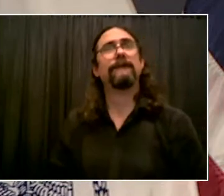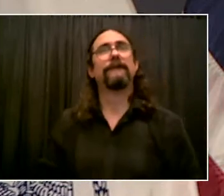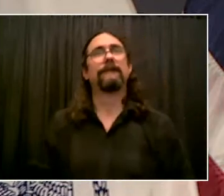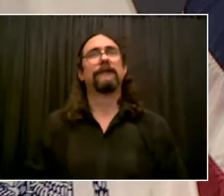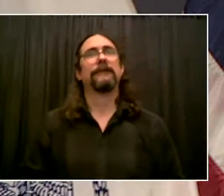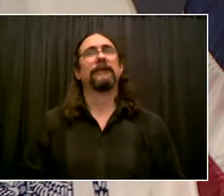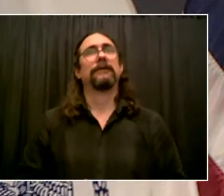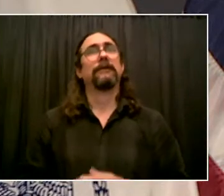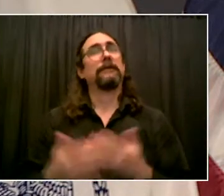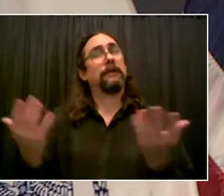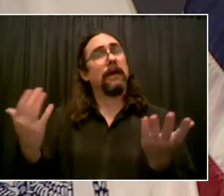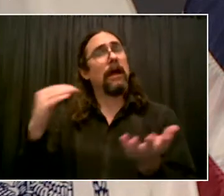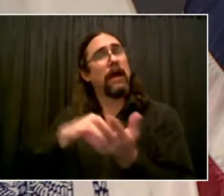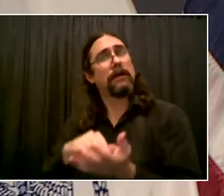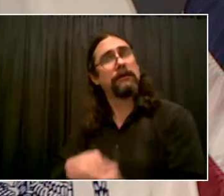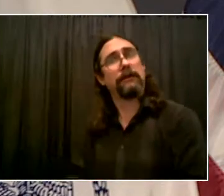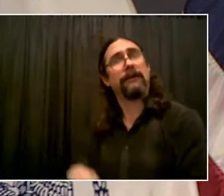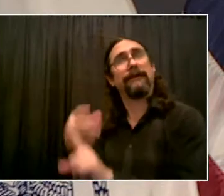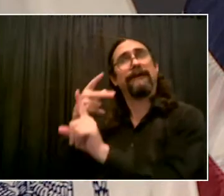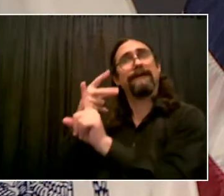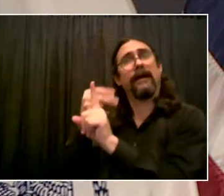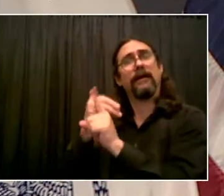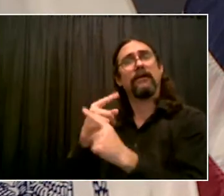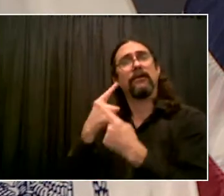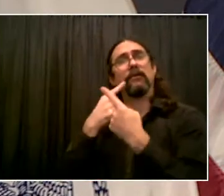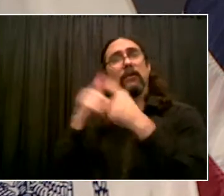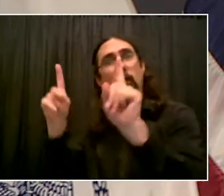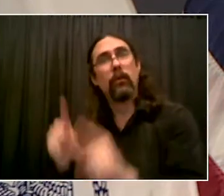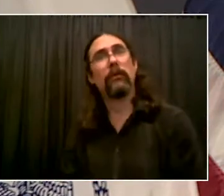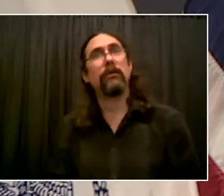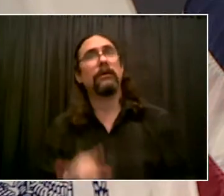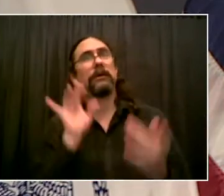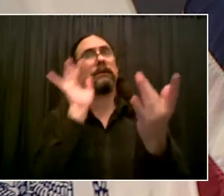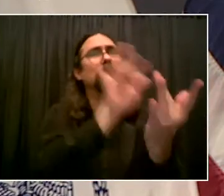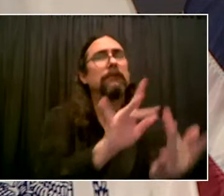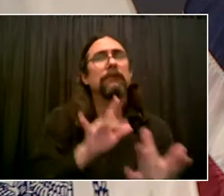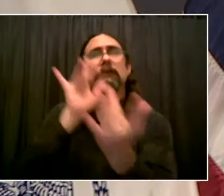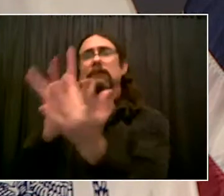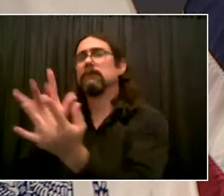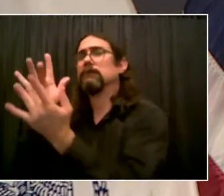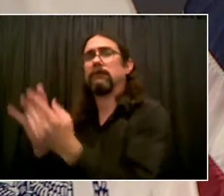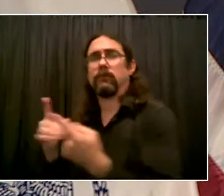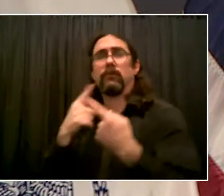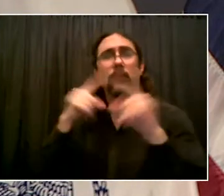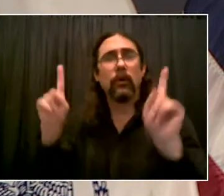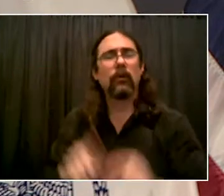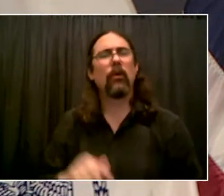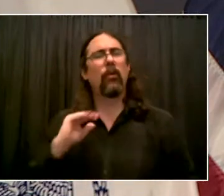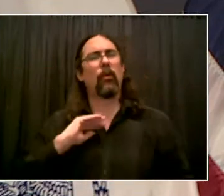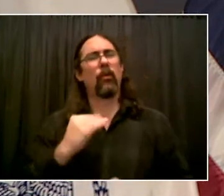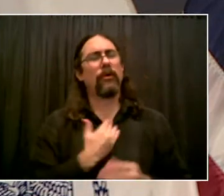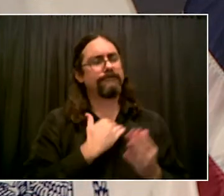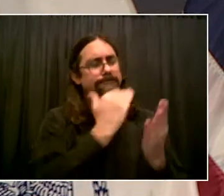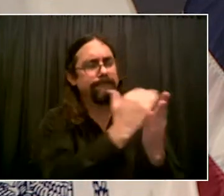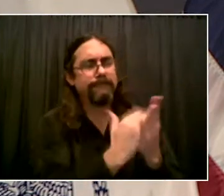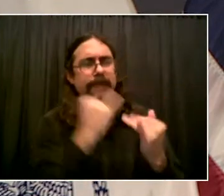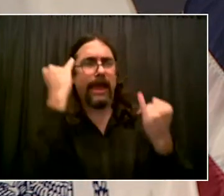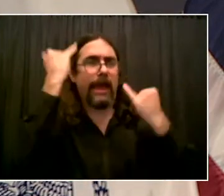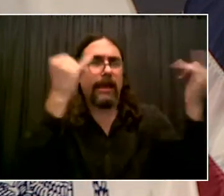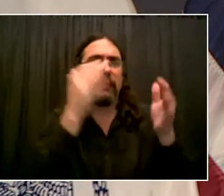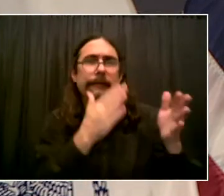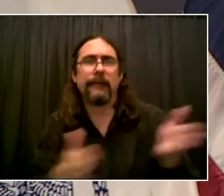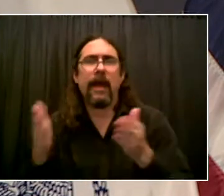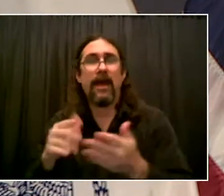mandates, all the tools together work. And we've got something great now that goes back to how much we